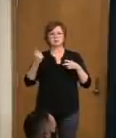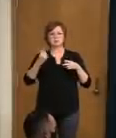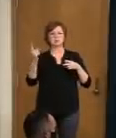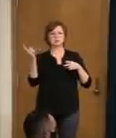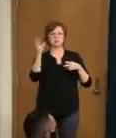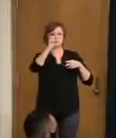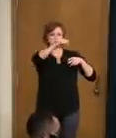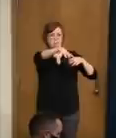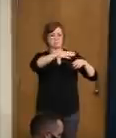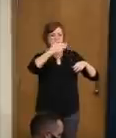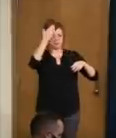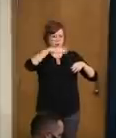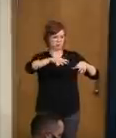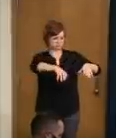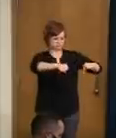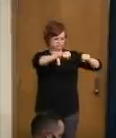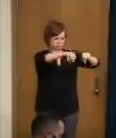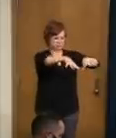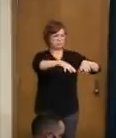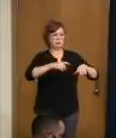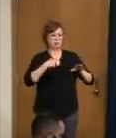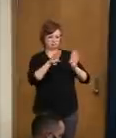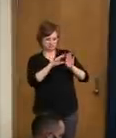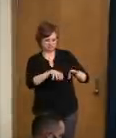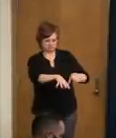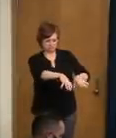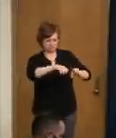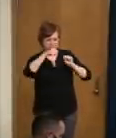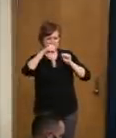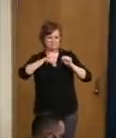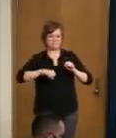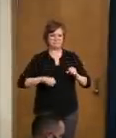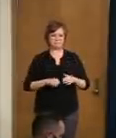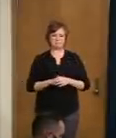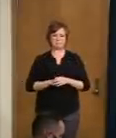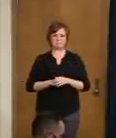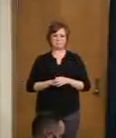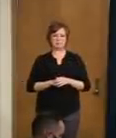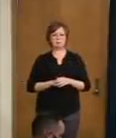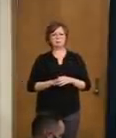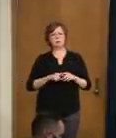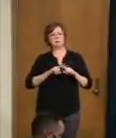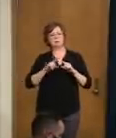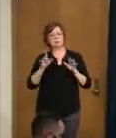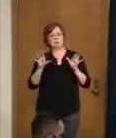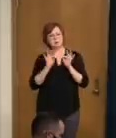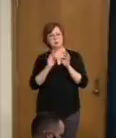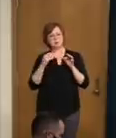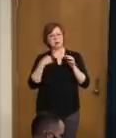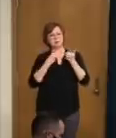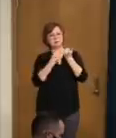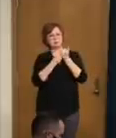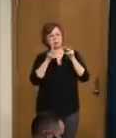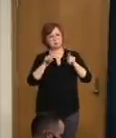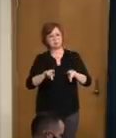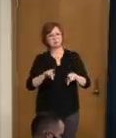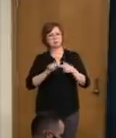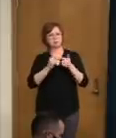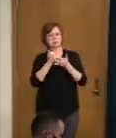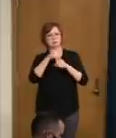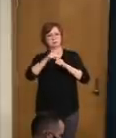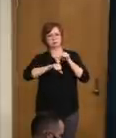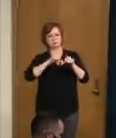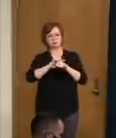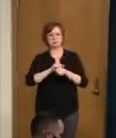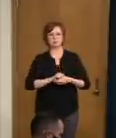that community support is going to be really important now when it's required, and when individuals, and I would again